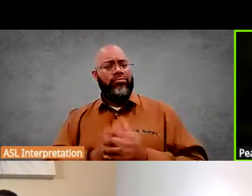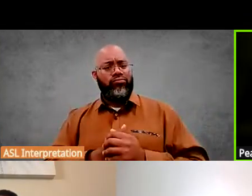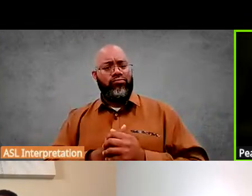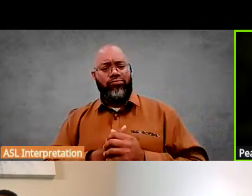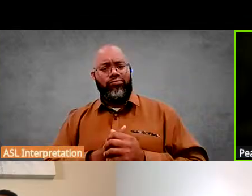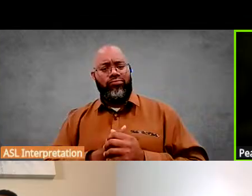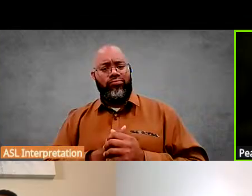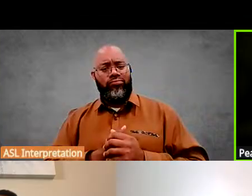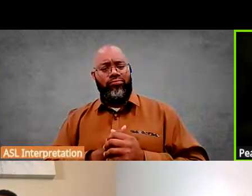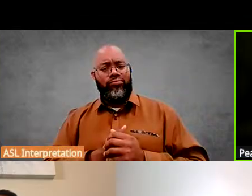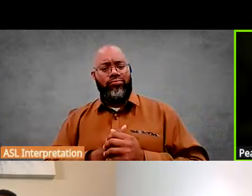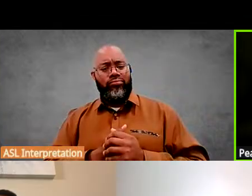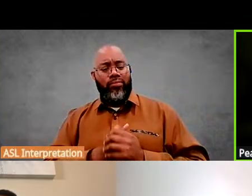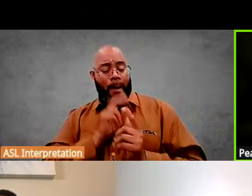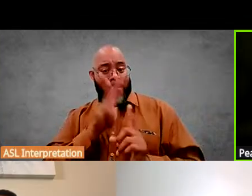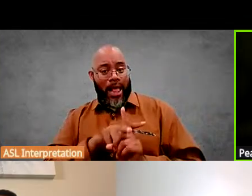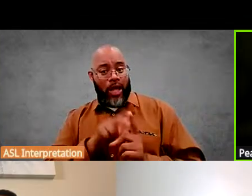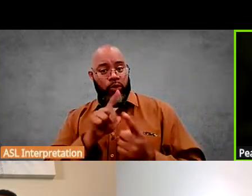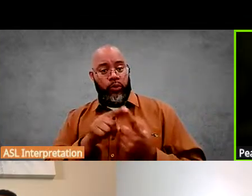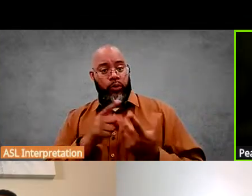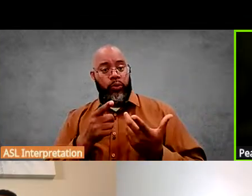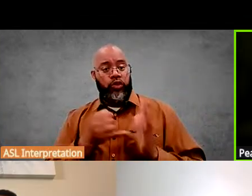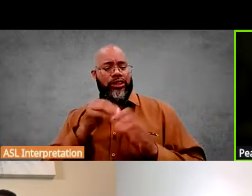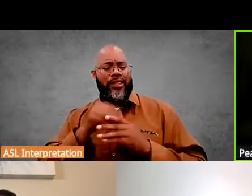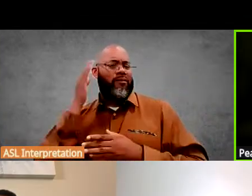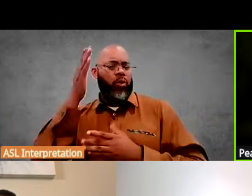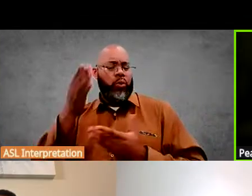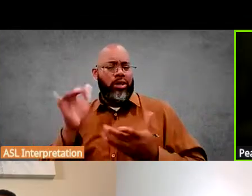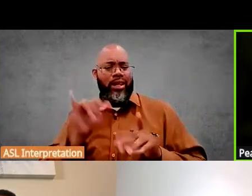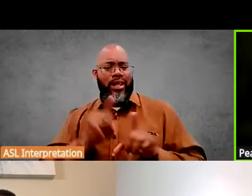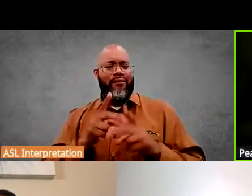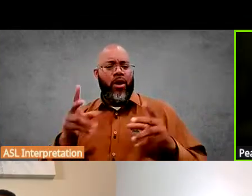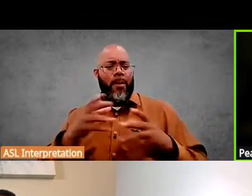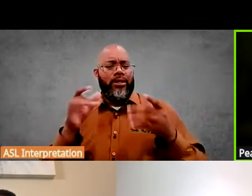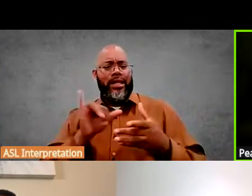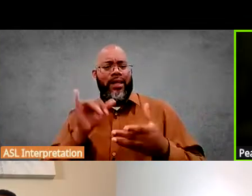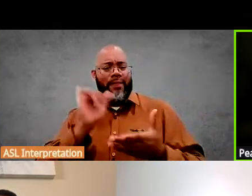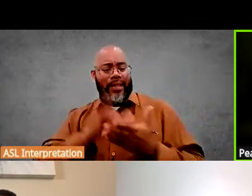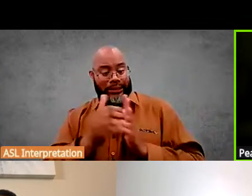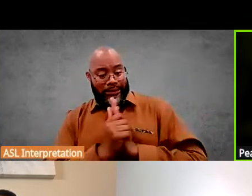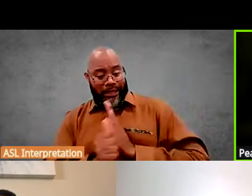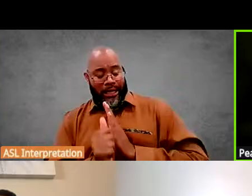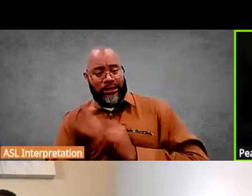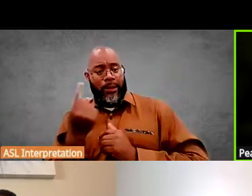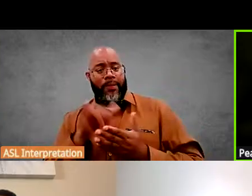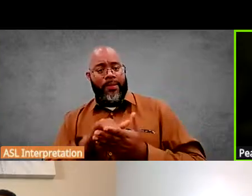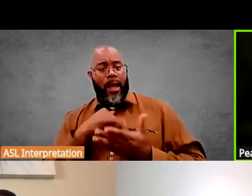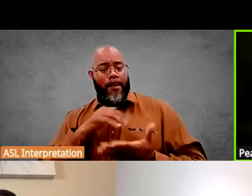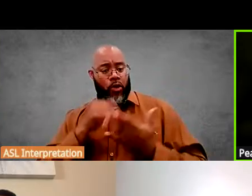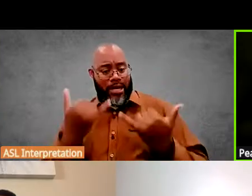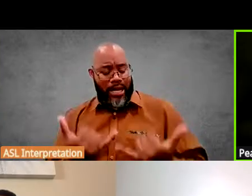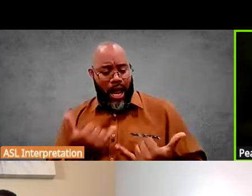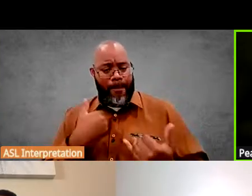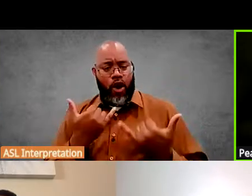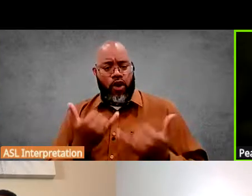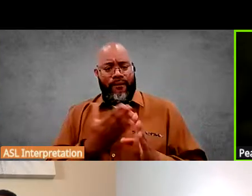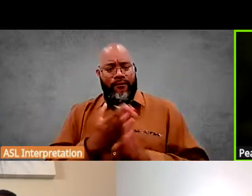very much like applicable to just in the future? Like it's very much like, okay, this skill is something that I'm learning right now in my current